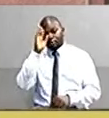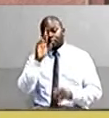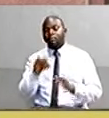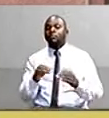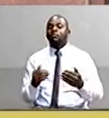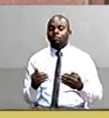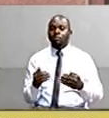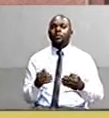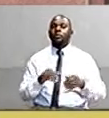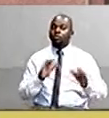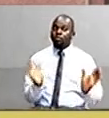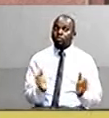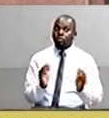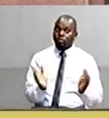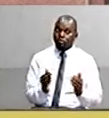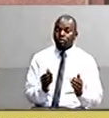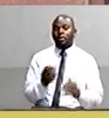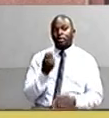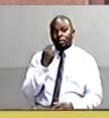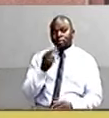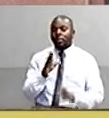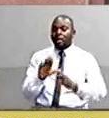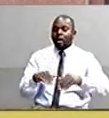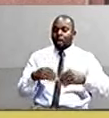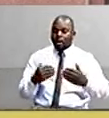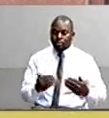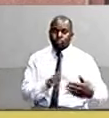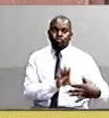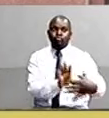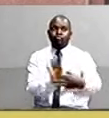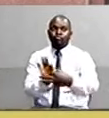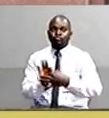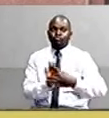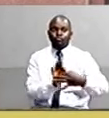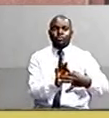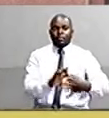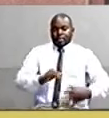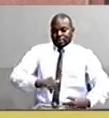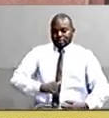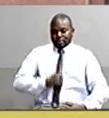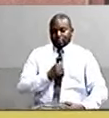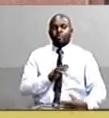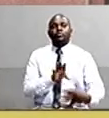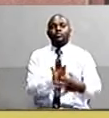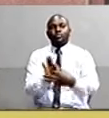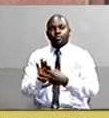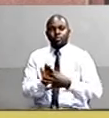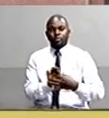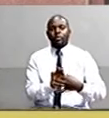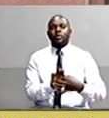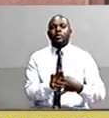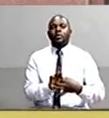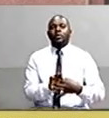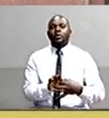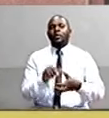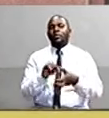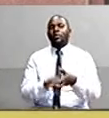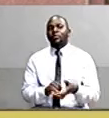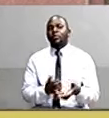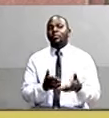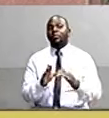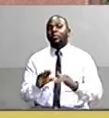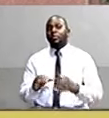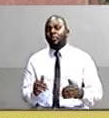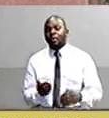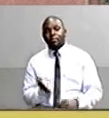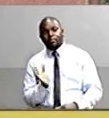it is to mobilize, and you have seen how well we have linked up, especially myself, to link up with those widows of mine, and I will